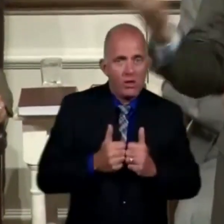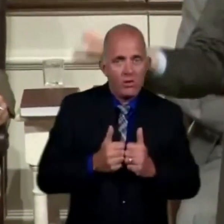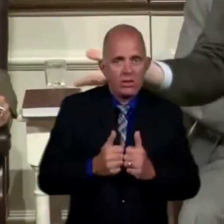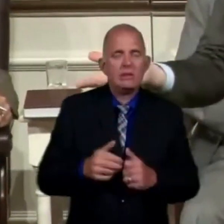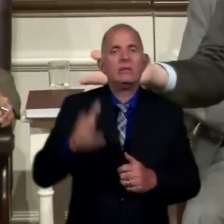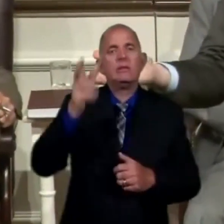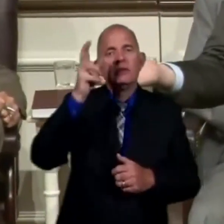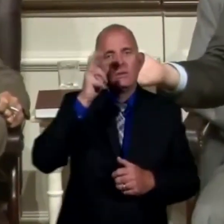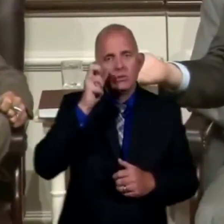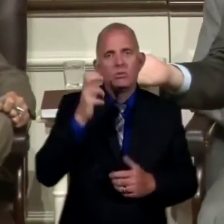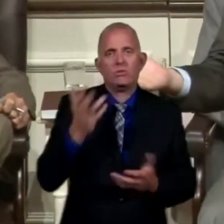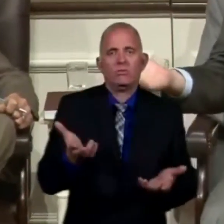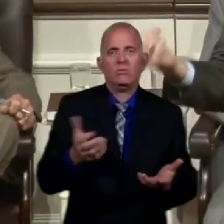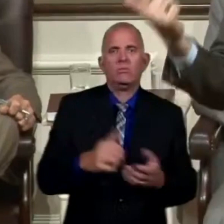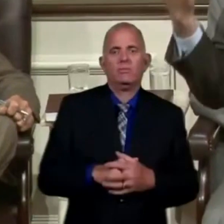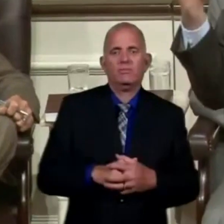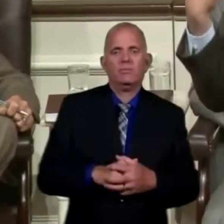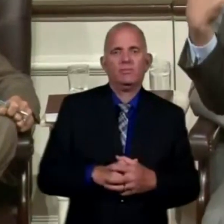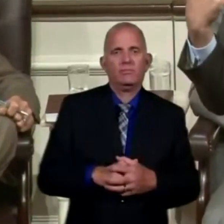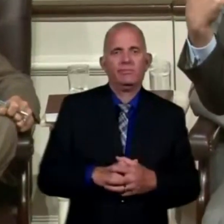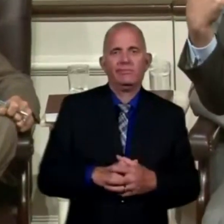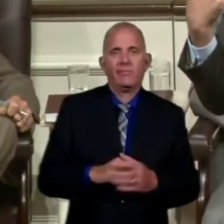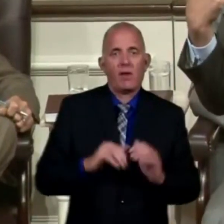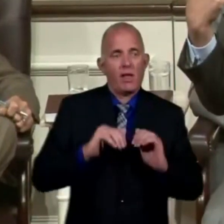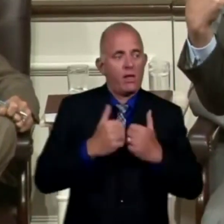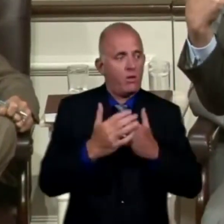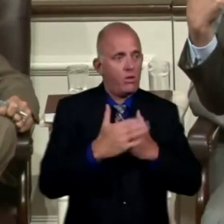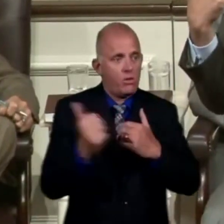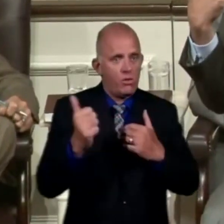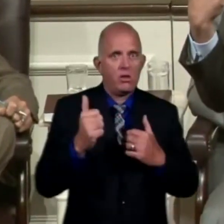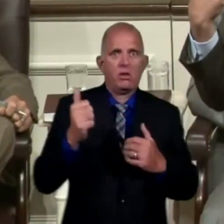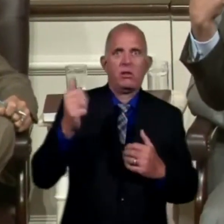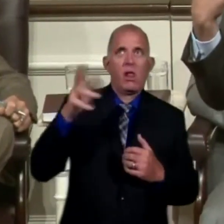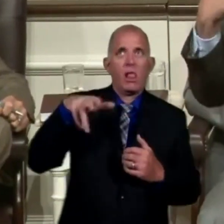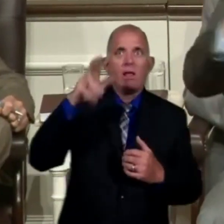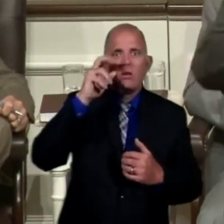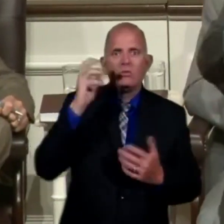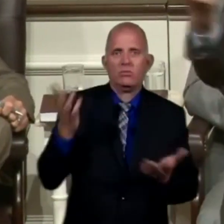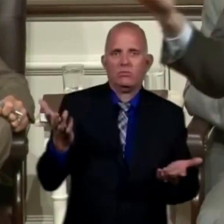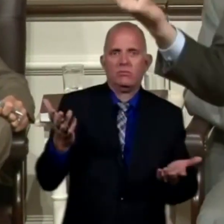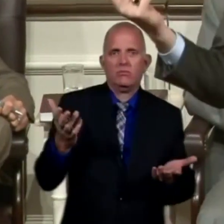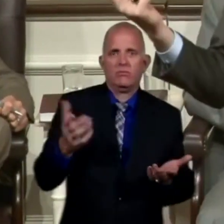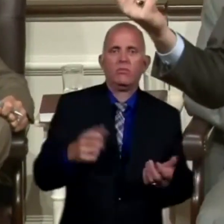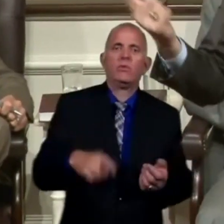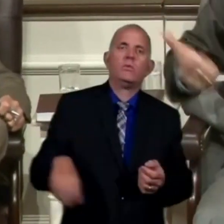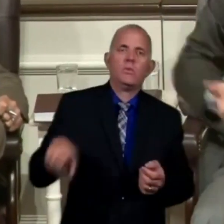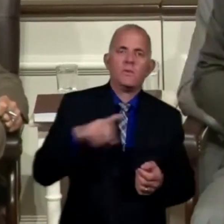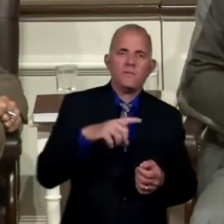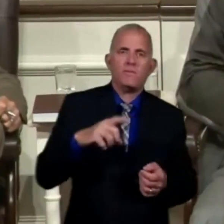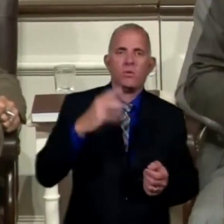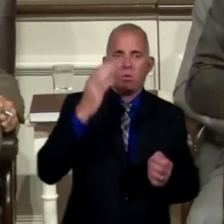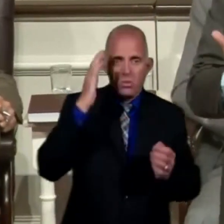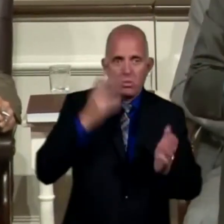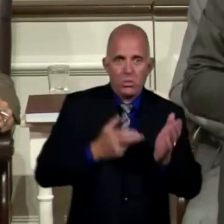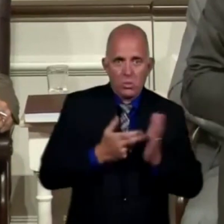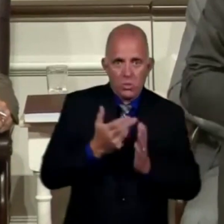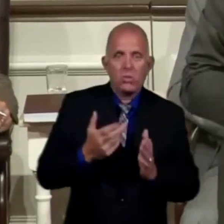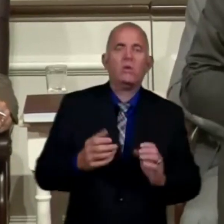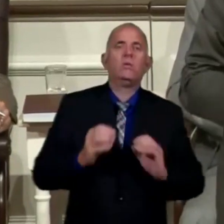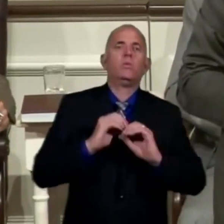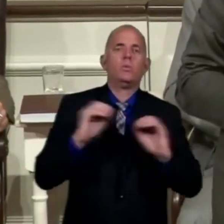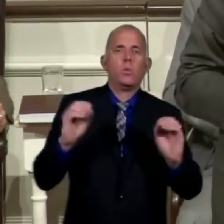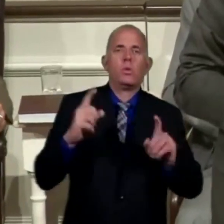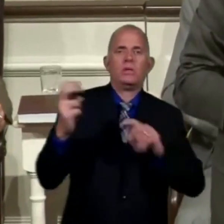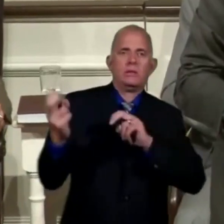how can they call upon Him who they have not heard? Because a lot of people, they don't know the truth because no one's ever set them down and explained that